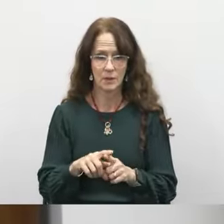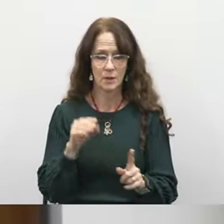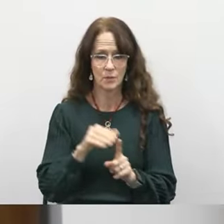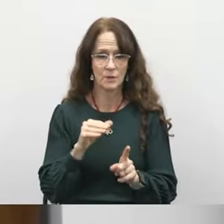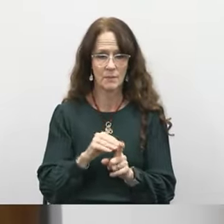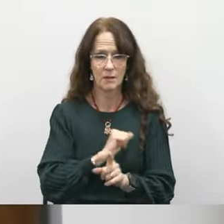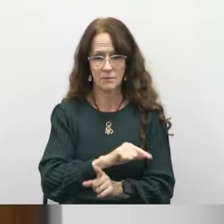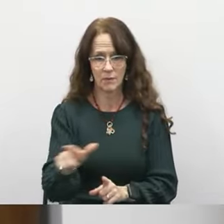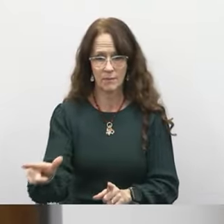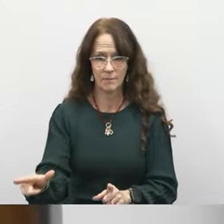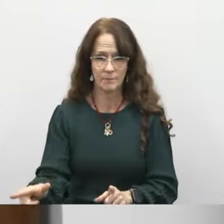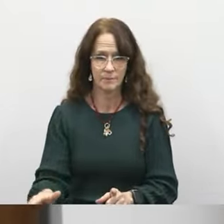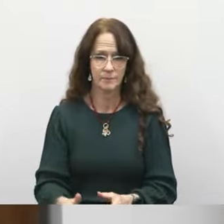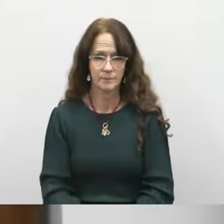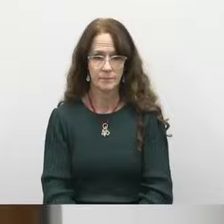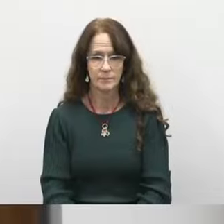everyone.